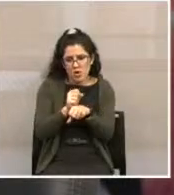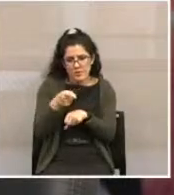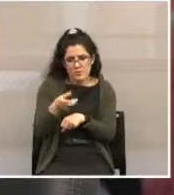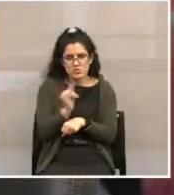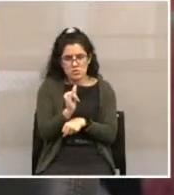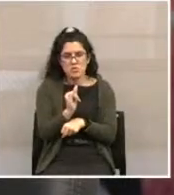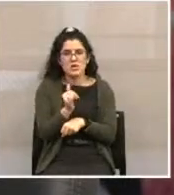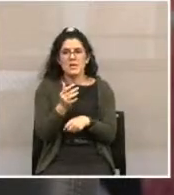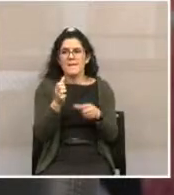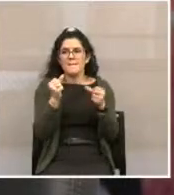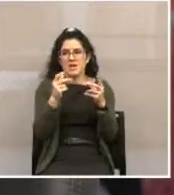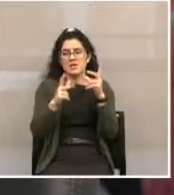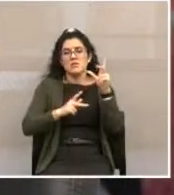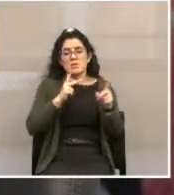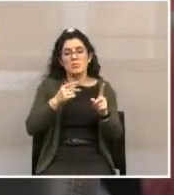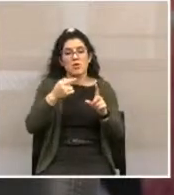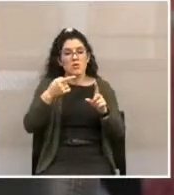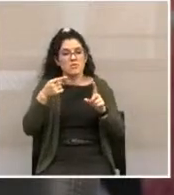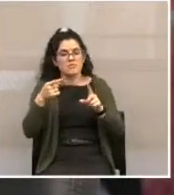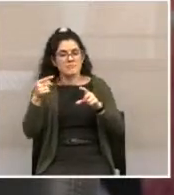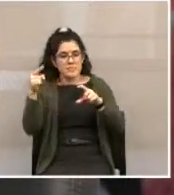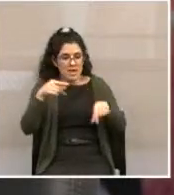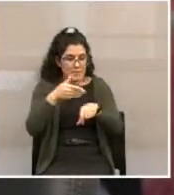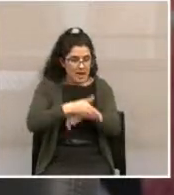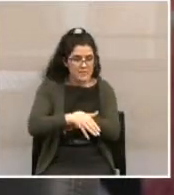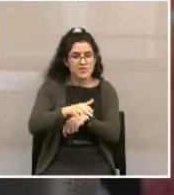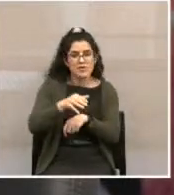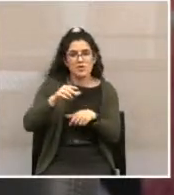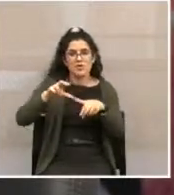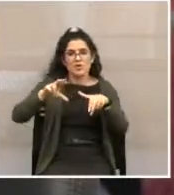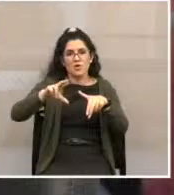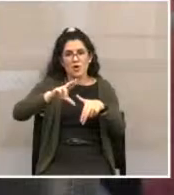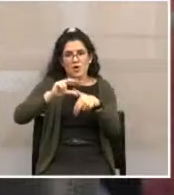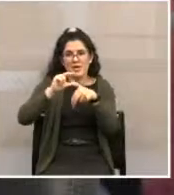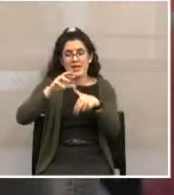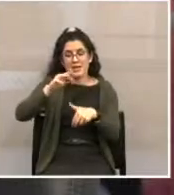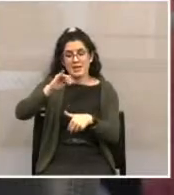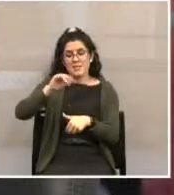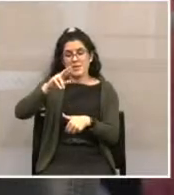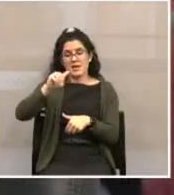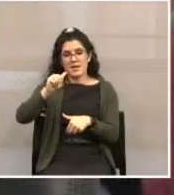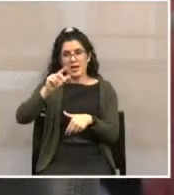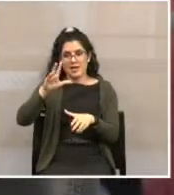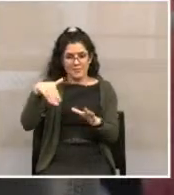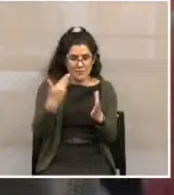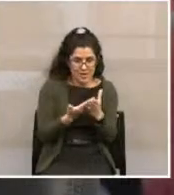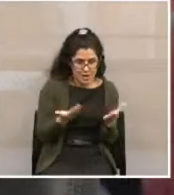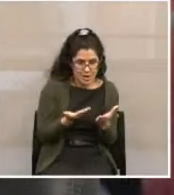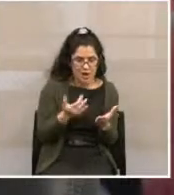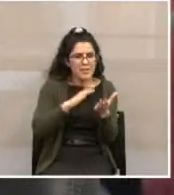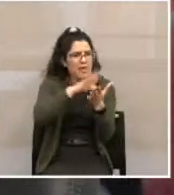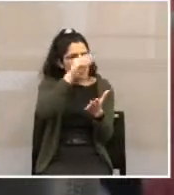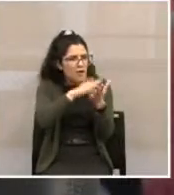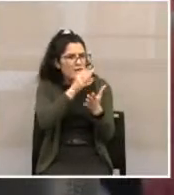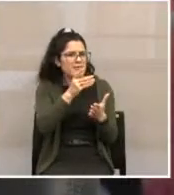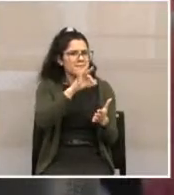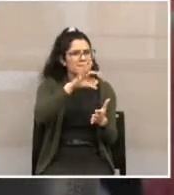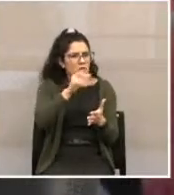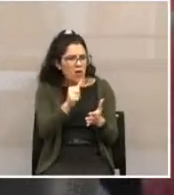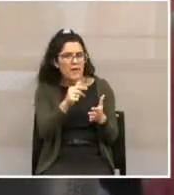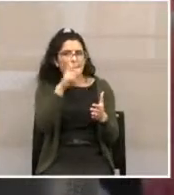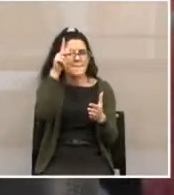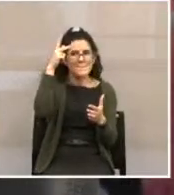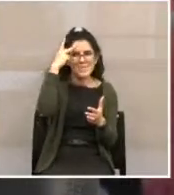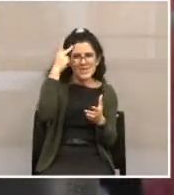many people came from Puerto Rico after Hurricane Maria, and are, learning about the politics of Florida,